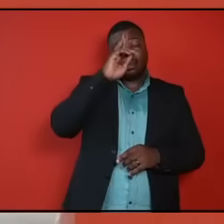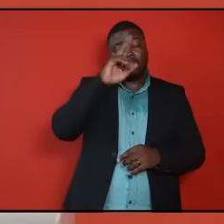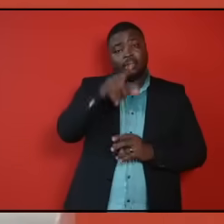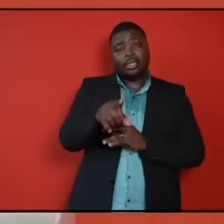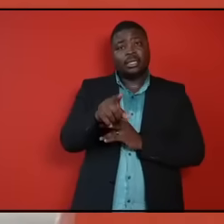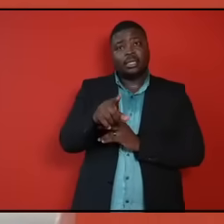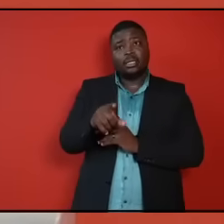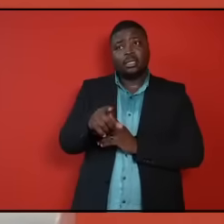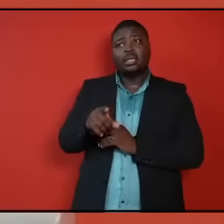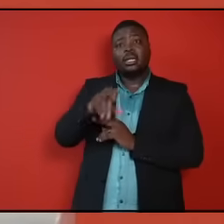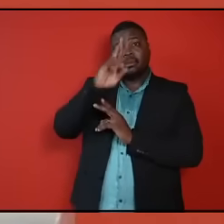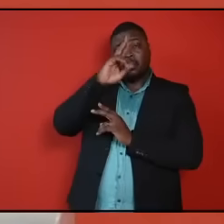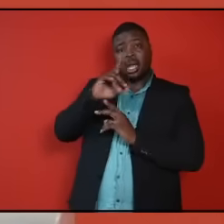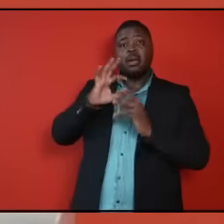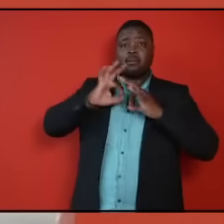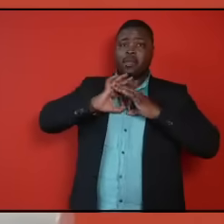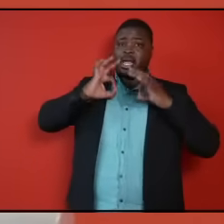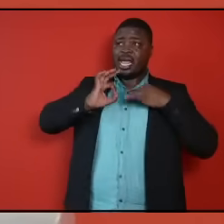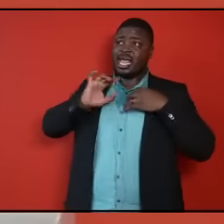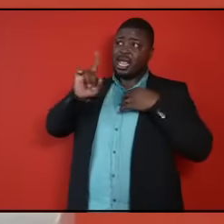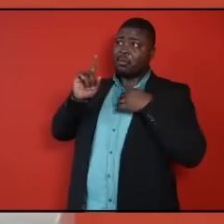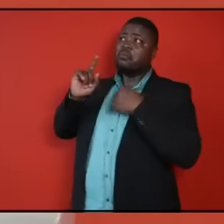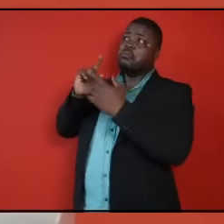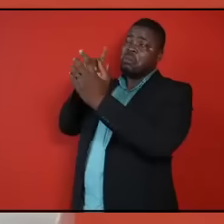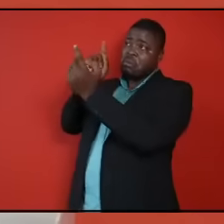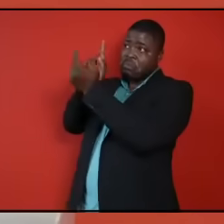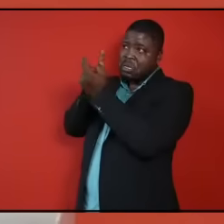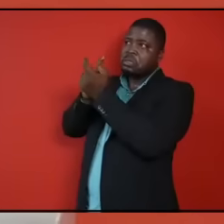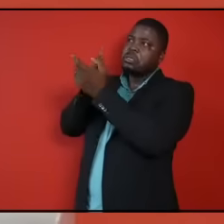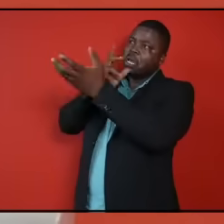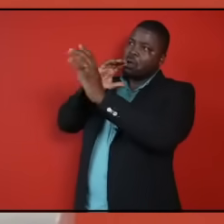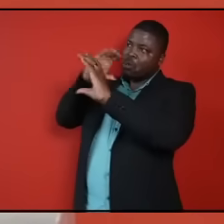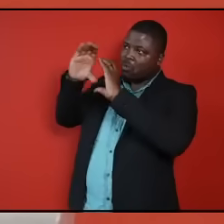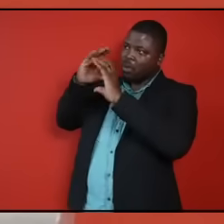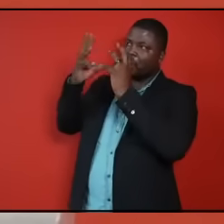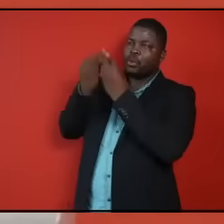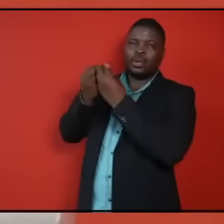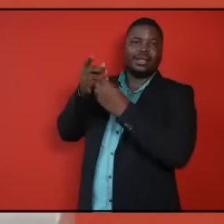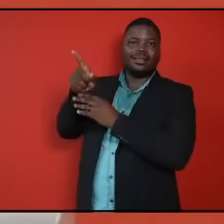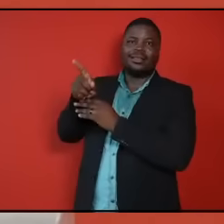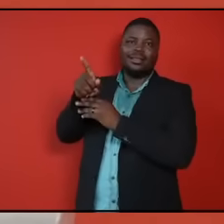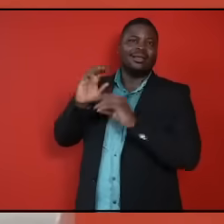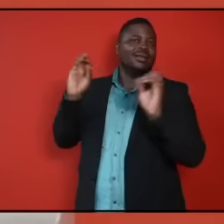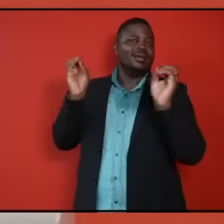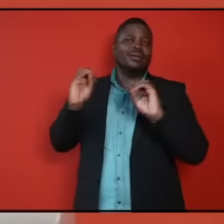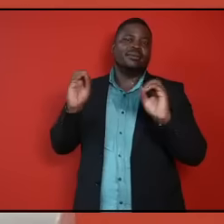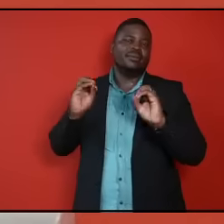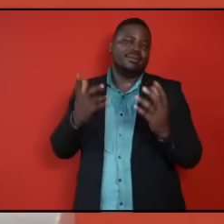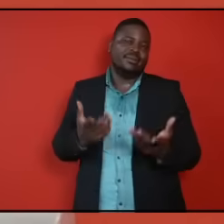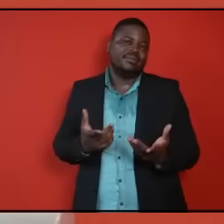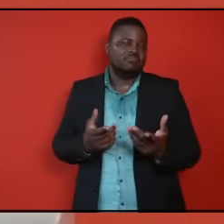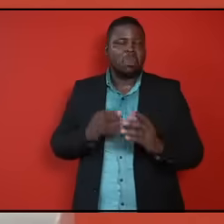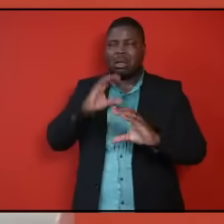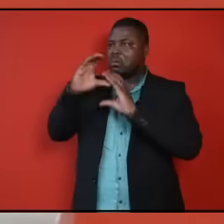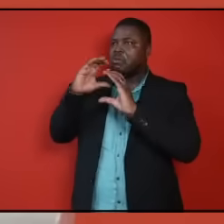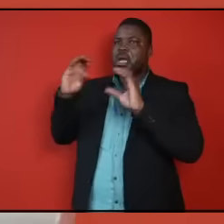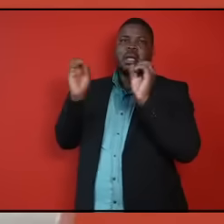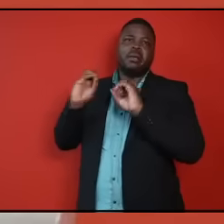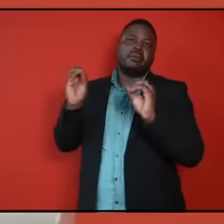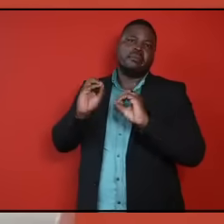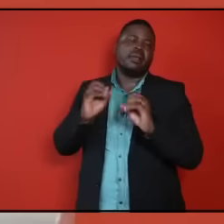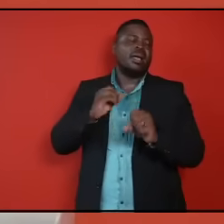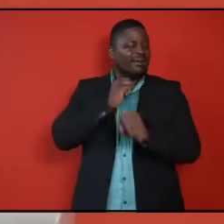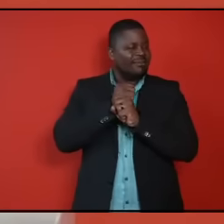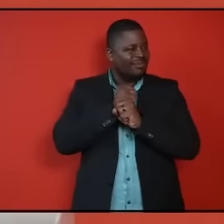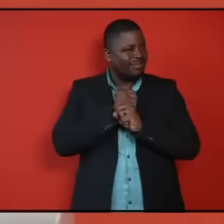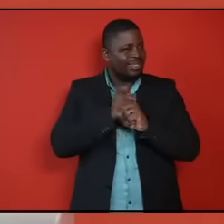don't speak to mayors. Some of you think I speak to mayors, I speak to this. I don't speak to these guys. I